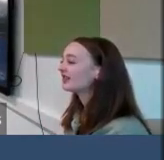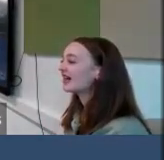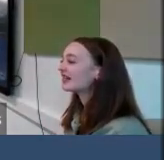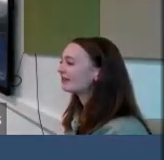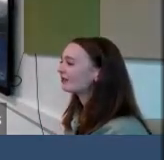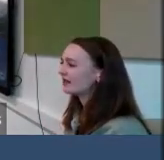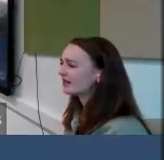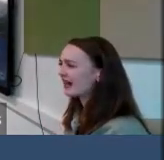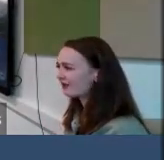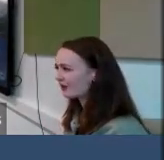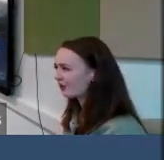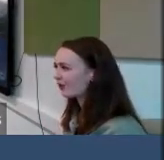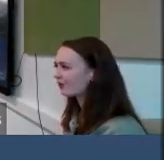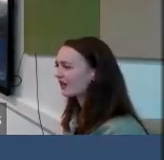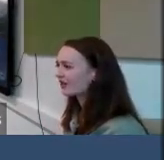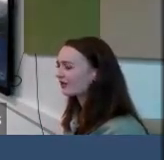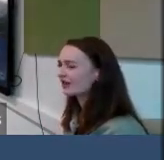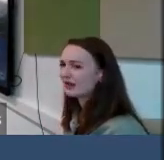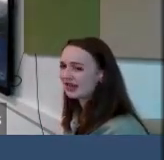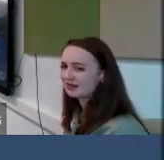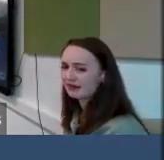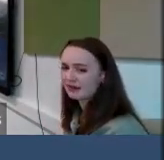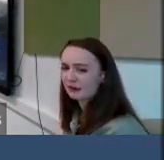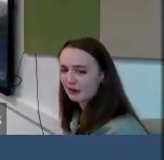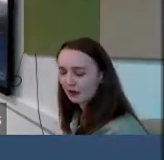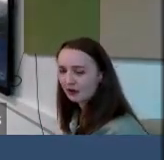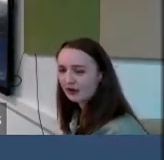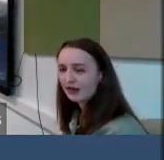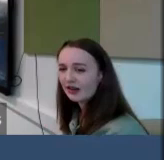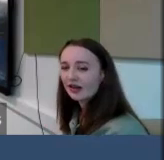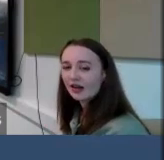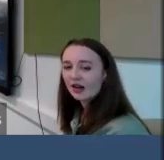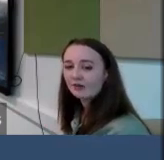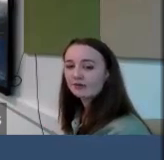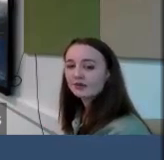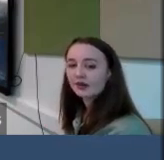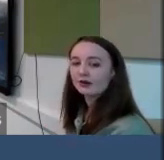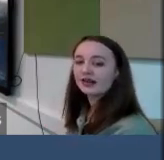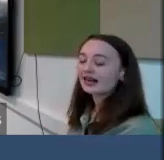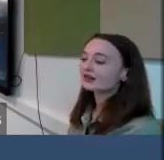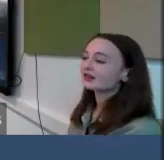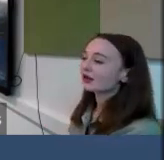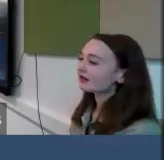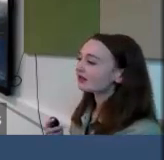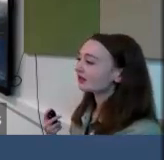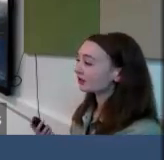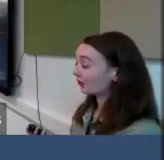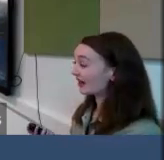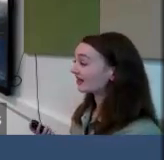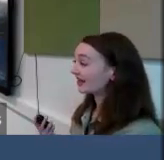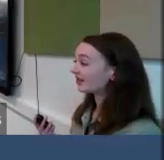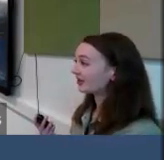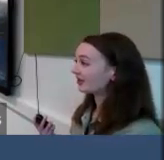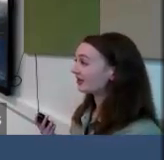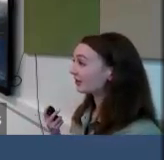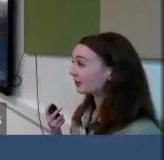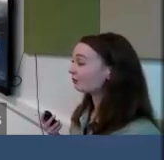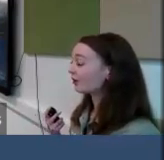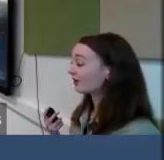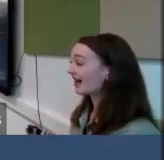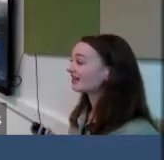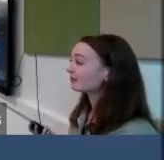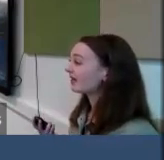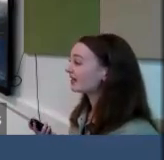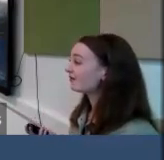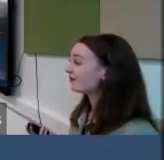it's just the idea of being an afterthought that is often the biggest barrier of all. So again, knowing that as an organisation is